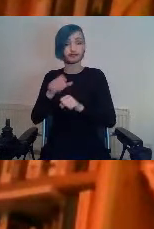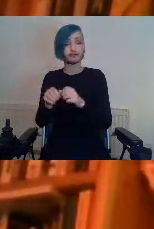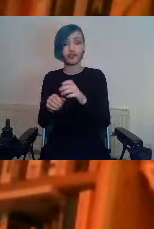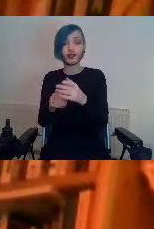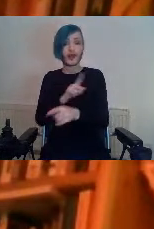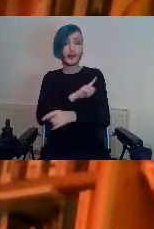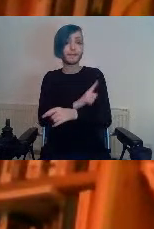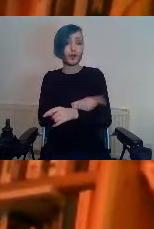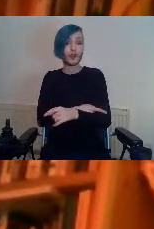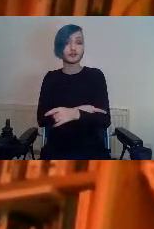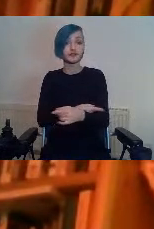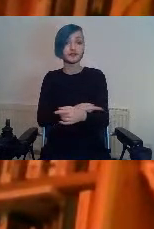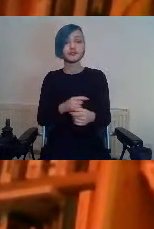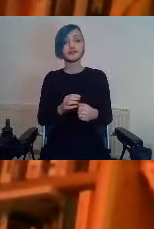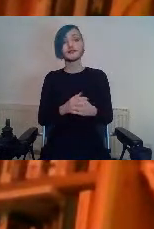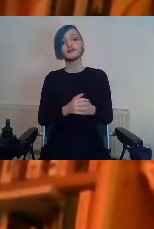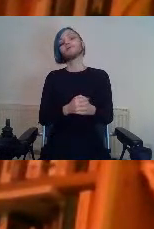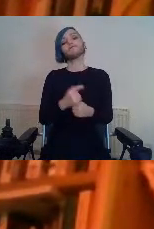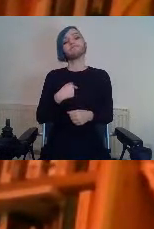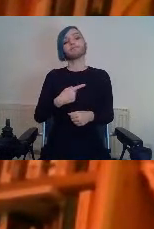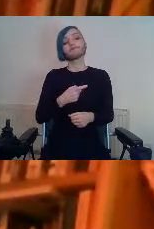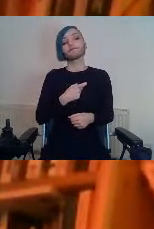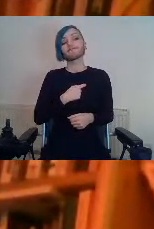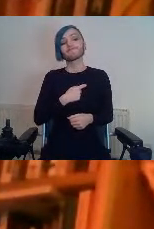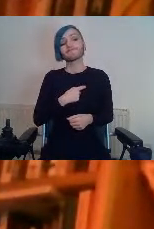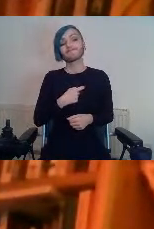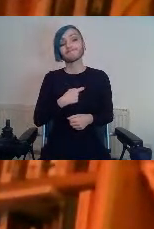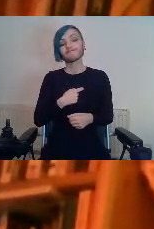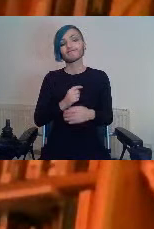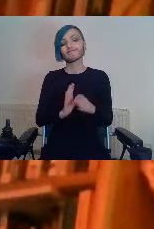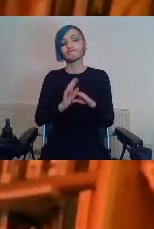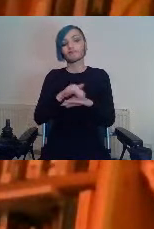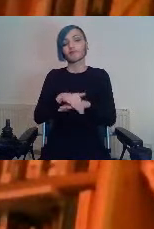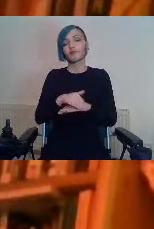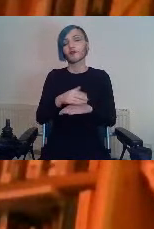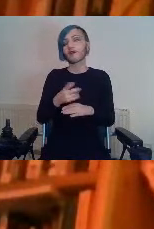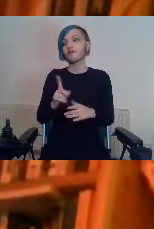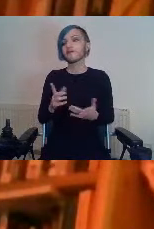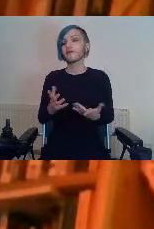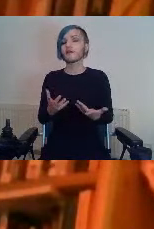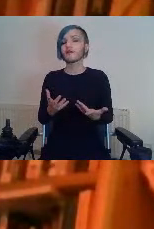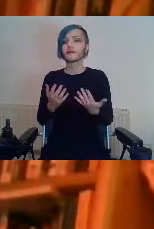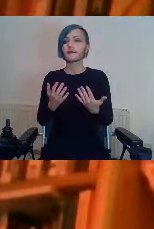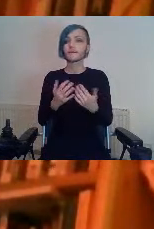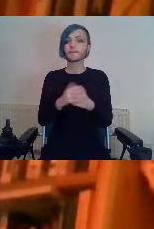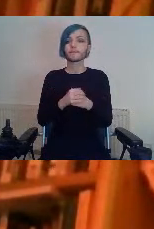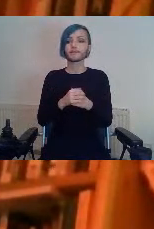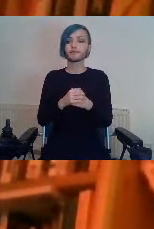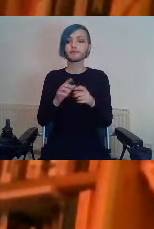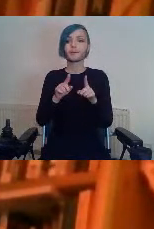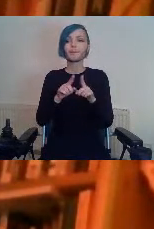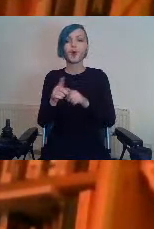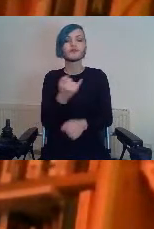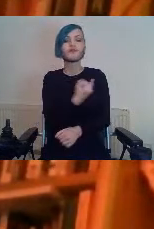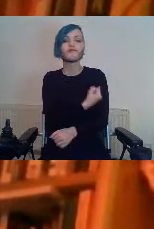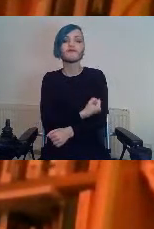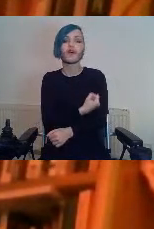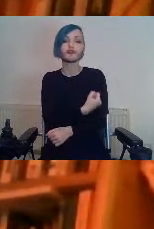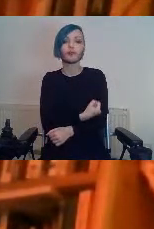afraid that the most vulnerable and most